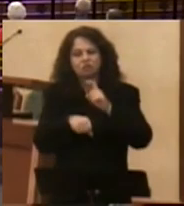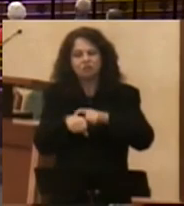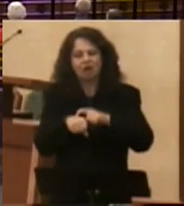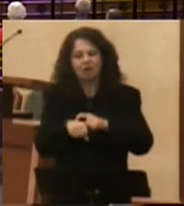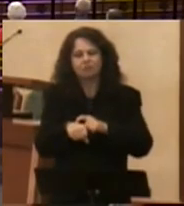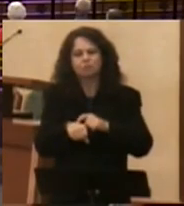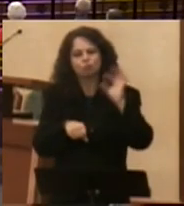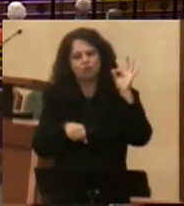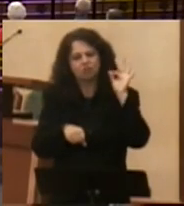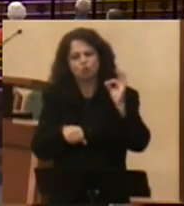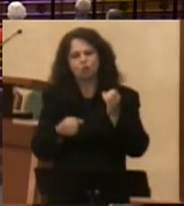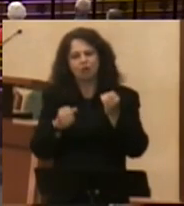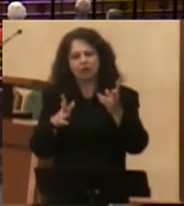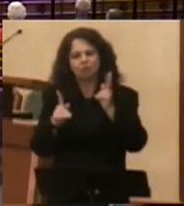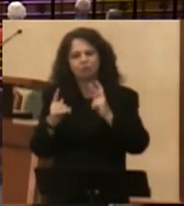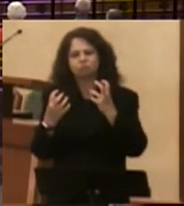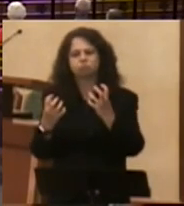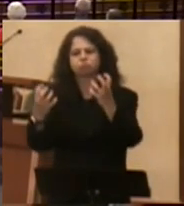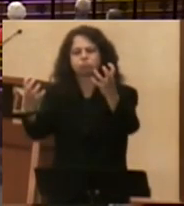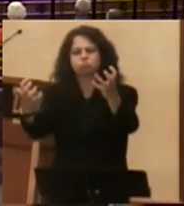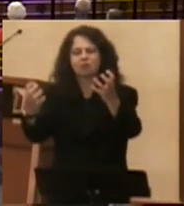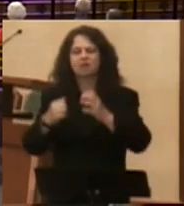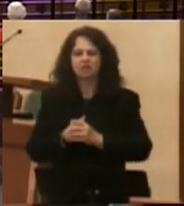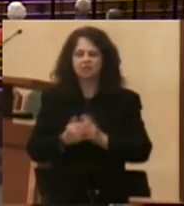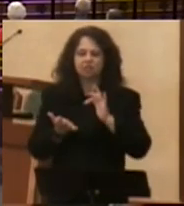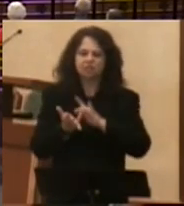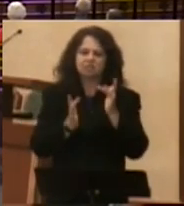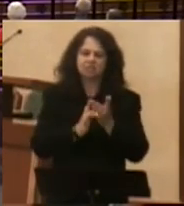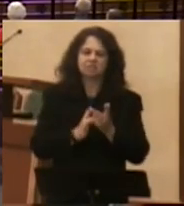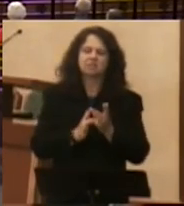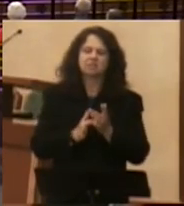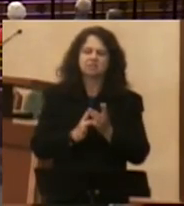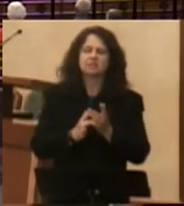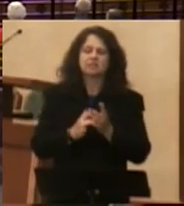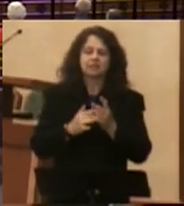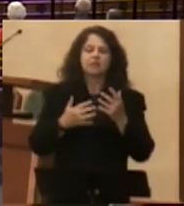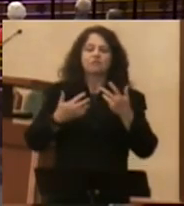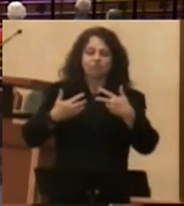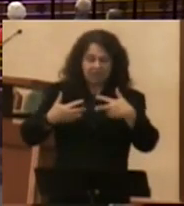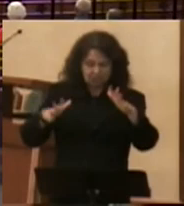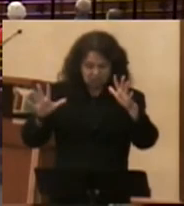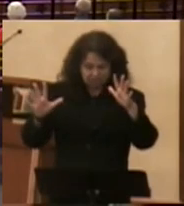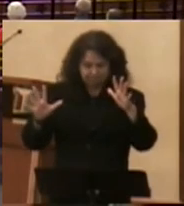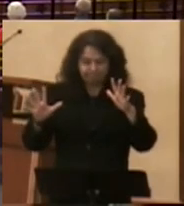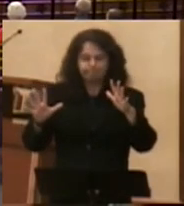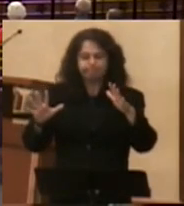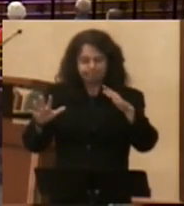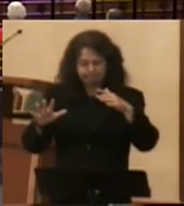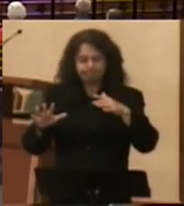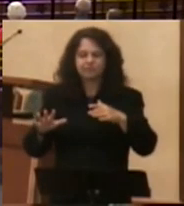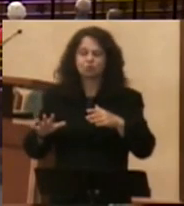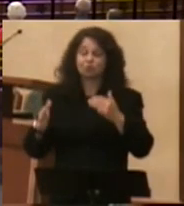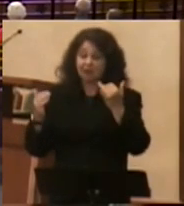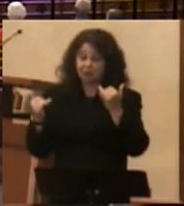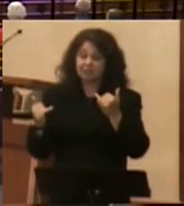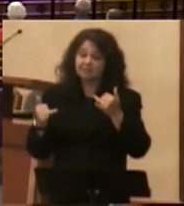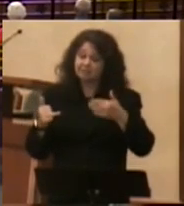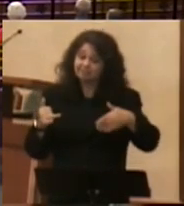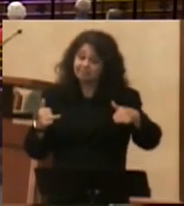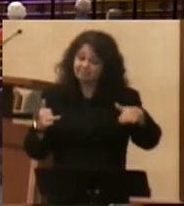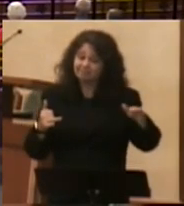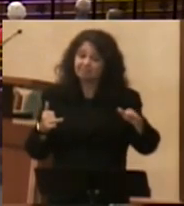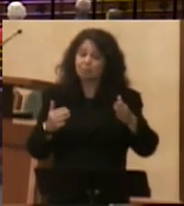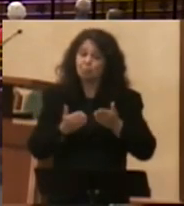he seeks times of solitude. So he dismisses the crowds and he sends the disciples on the boat to the other